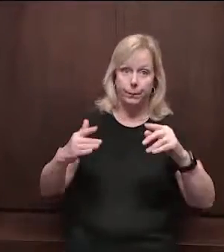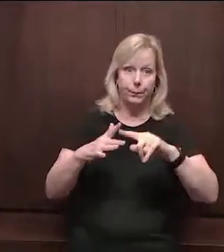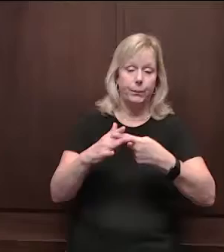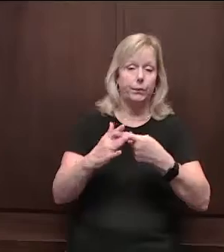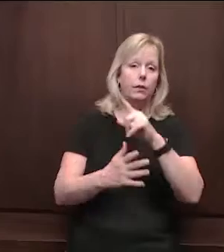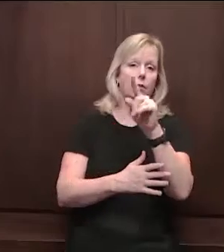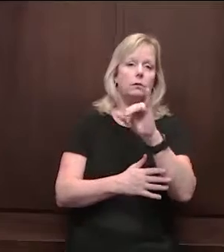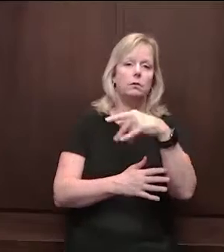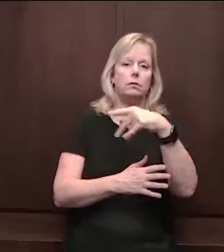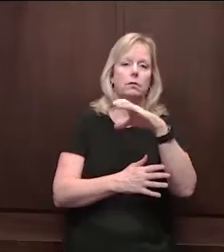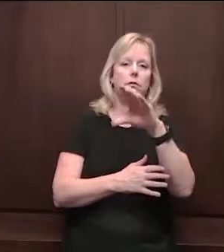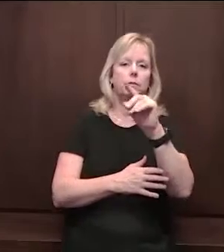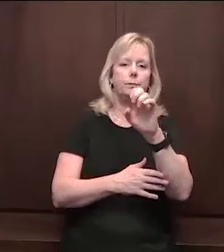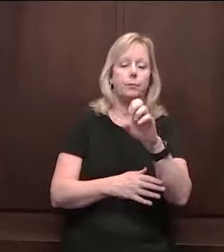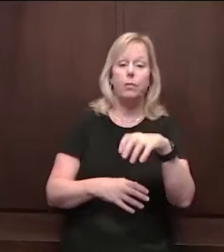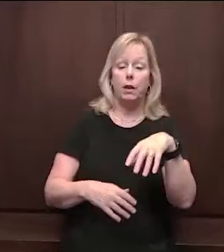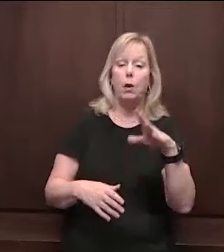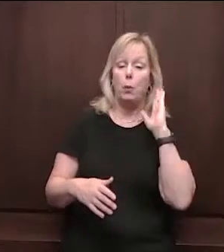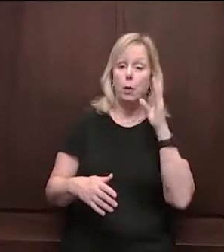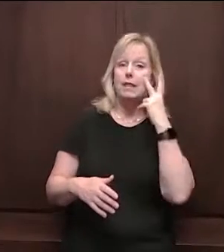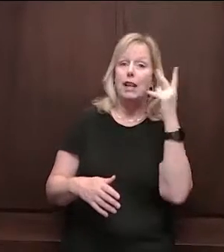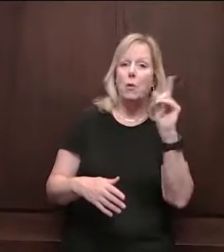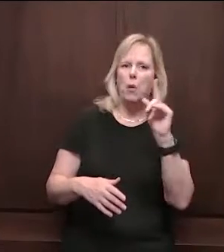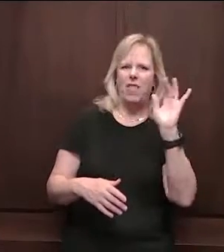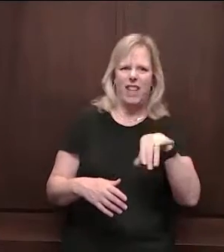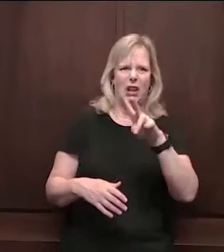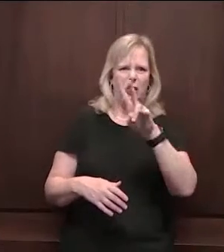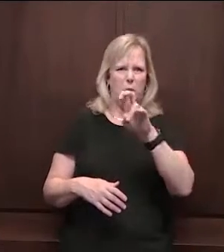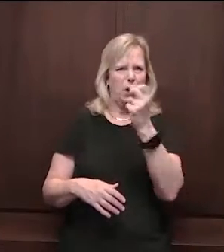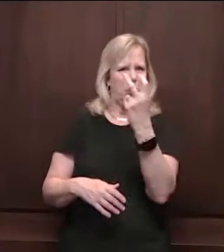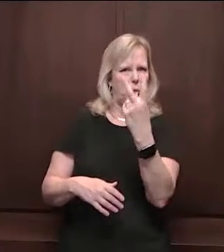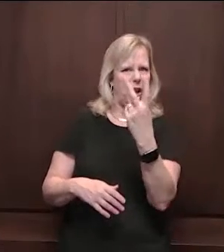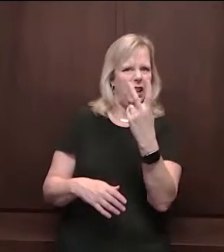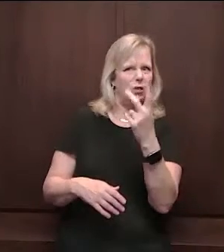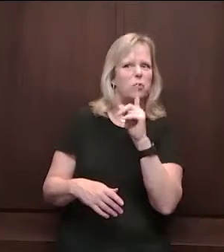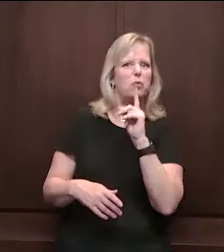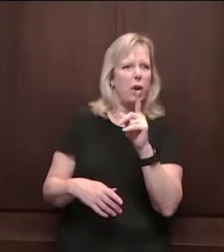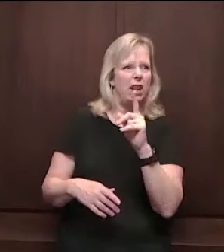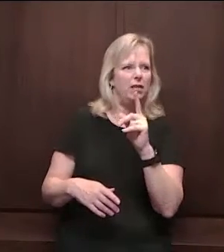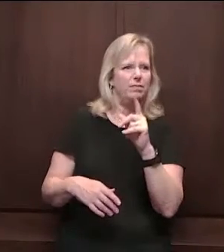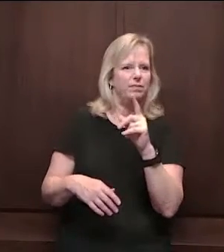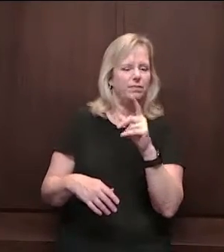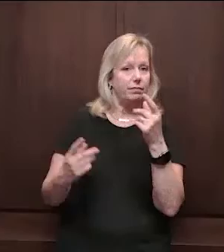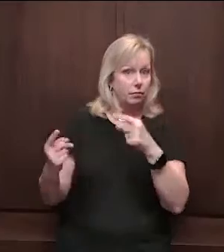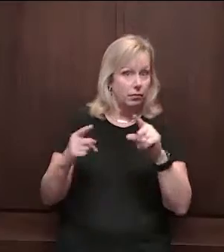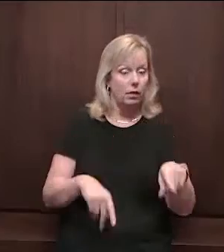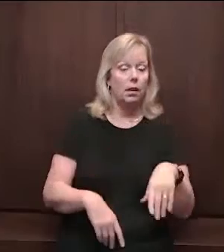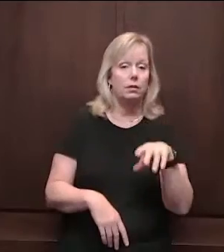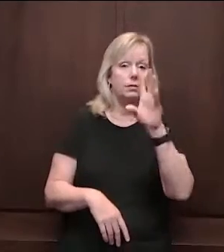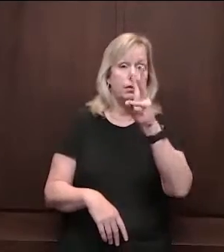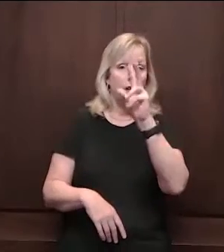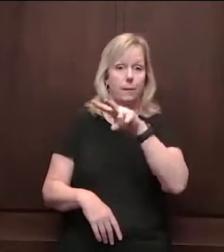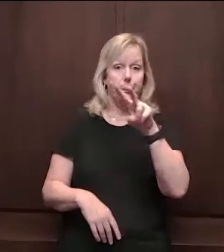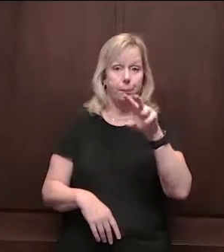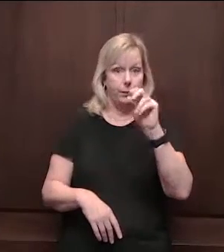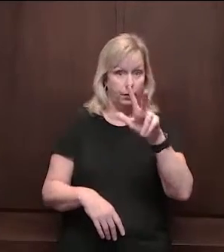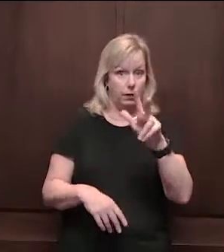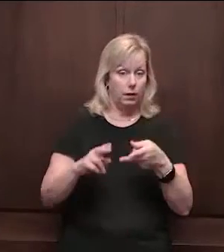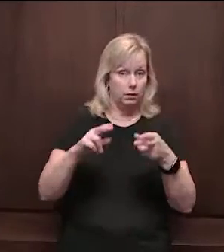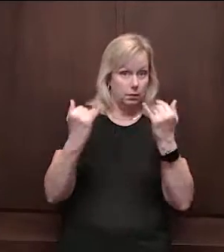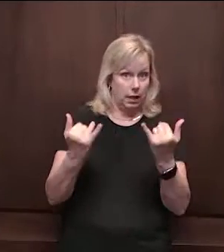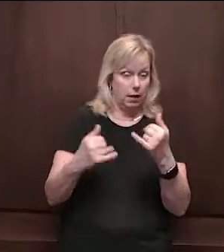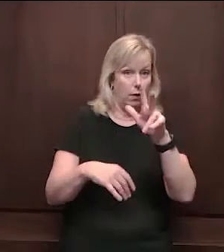report and show where a lot of those 212 are currently residing. So in 62203, we're now